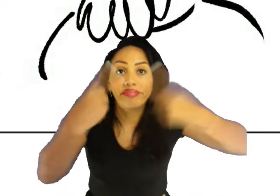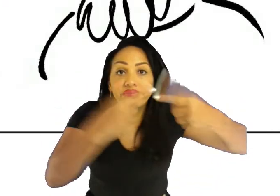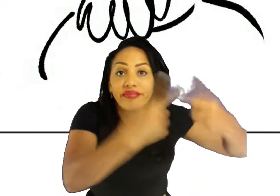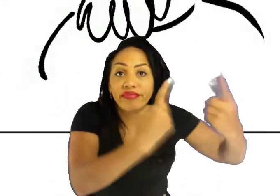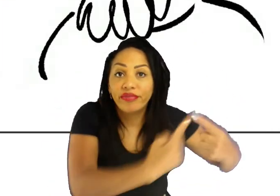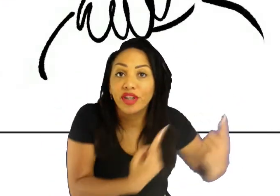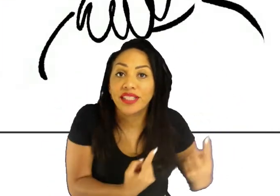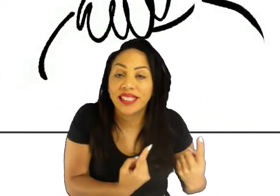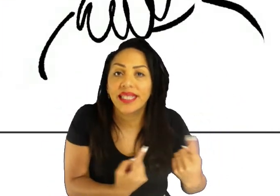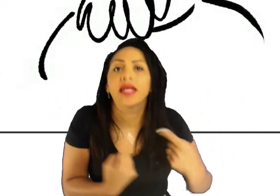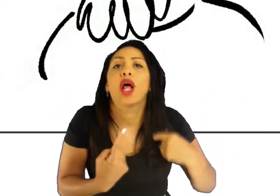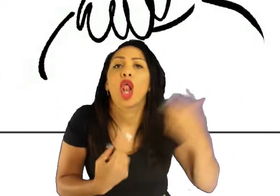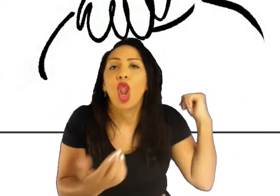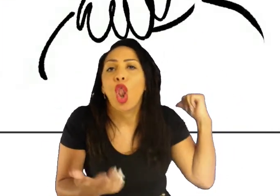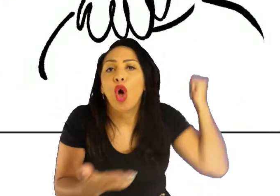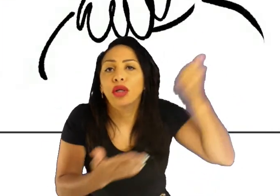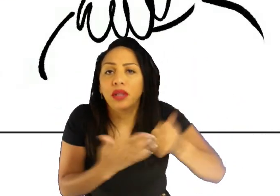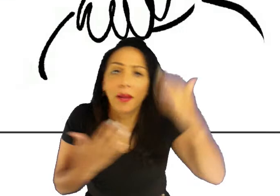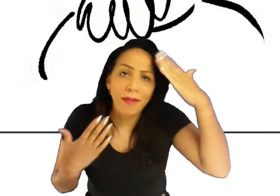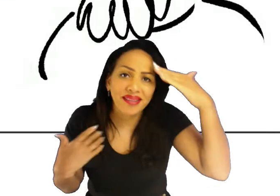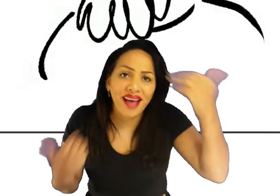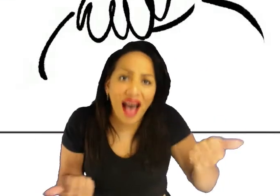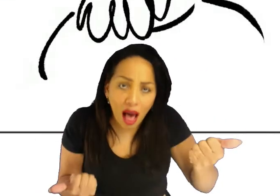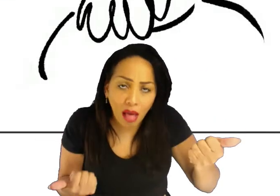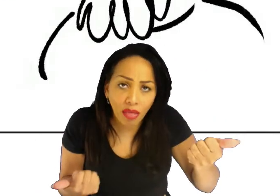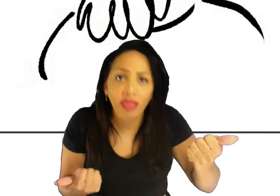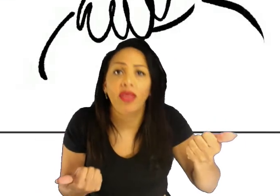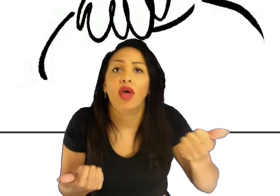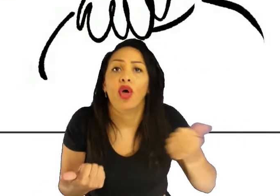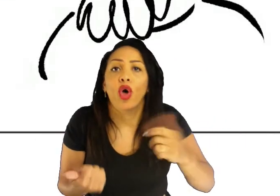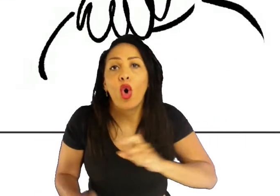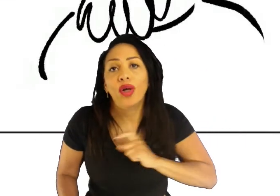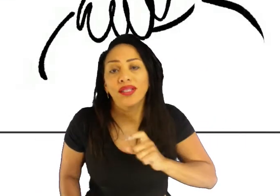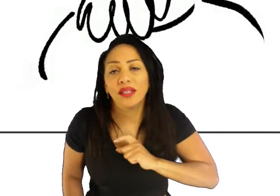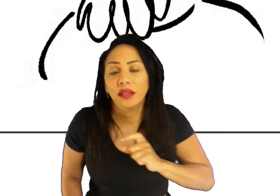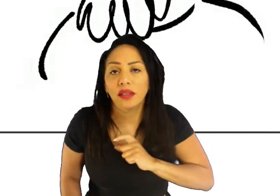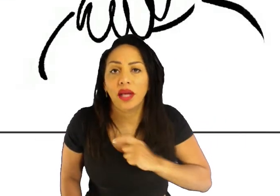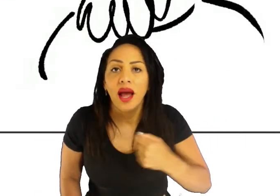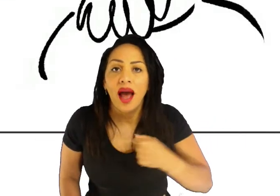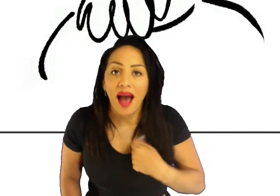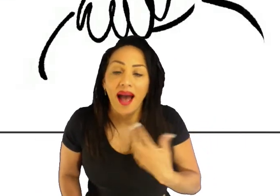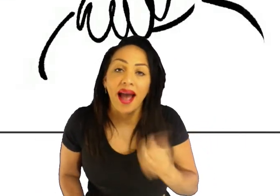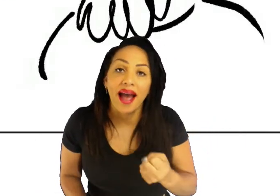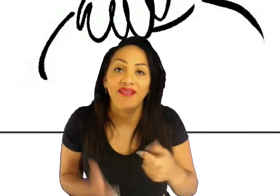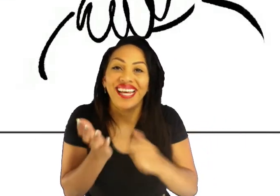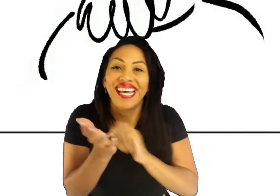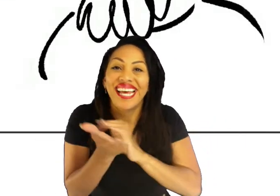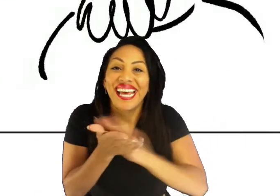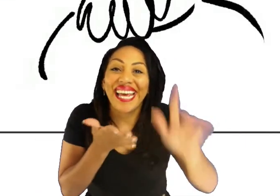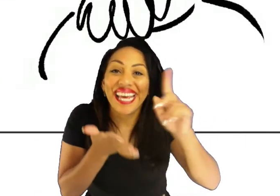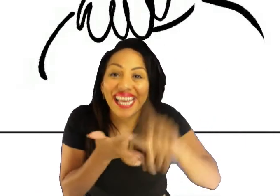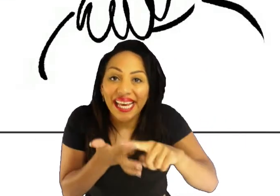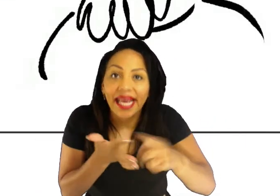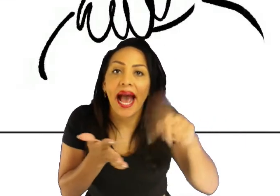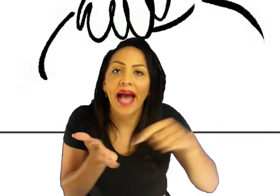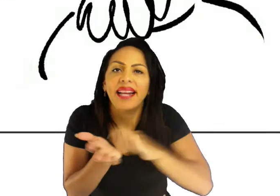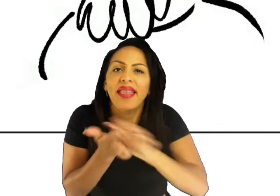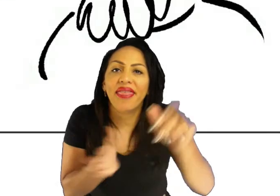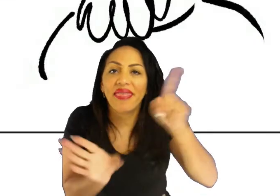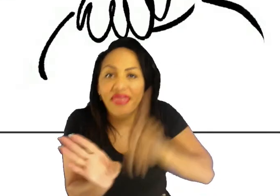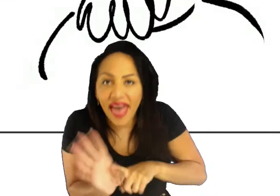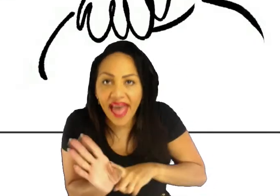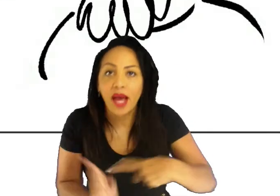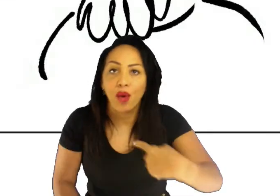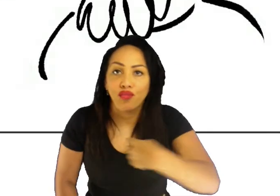health conditions. I use he and they pronouns, and it's really nice when both are used because people tend to just stick to